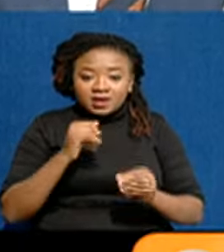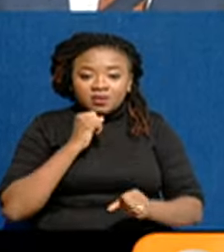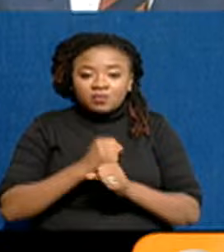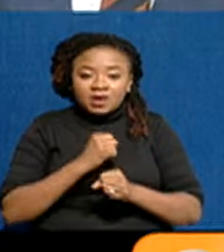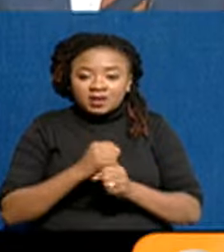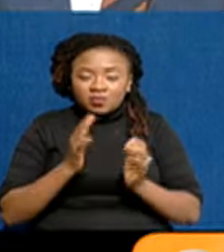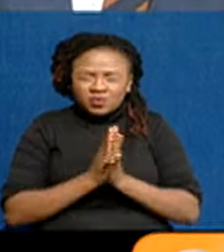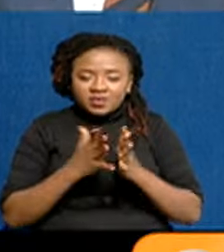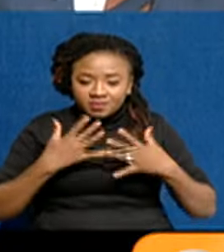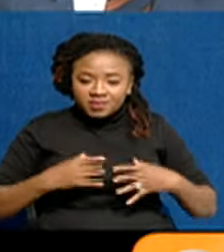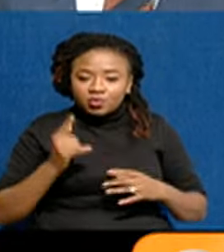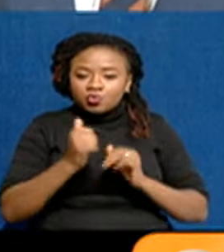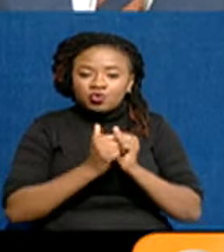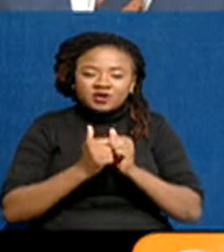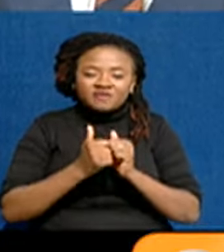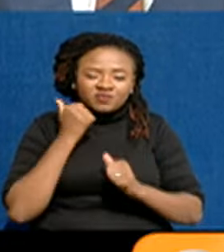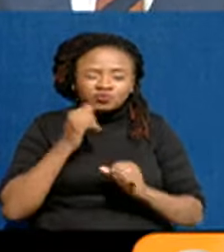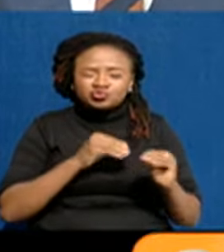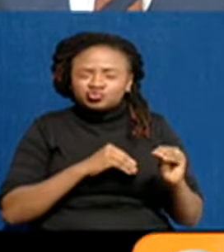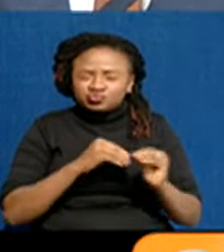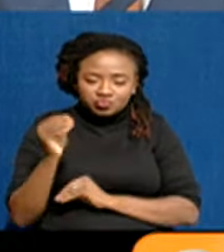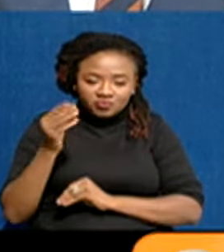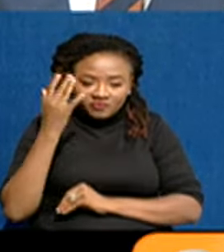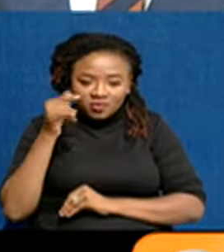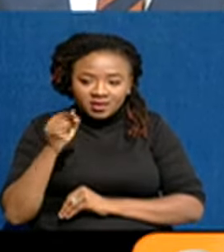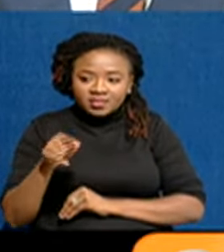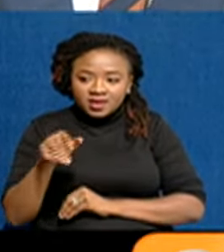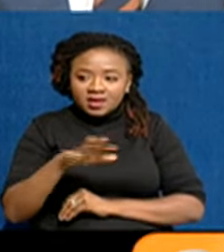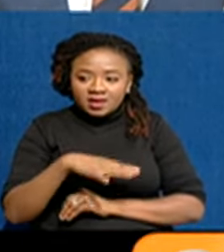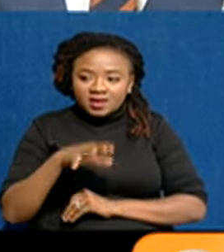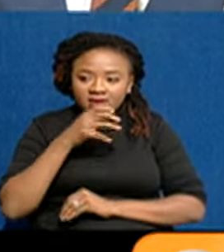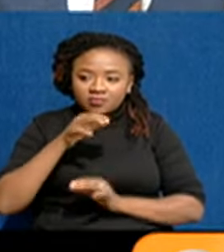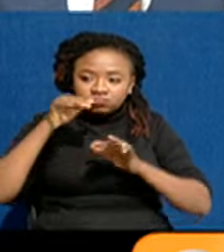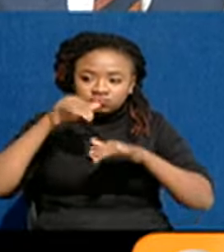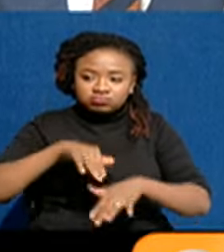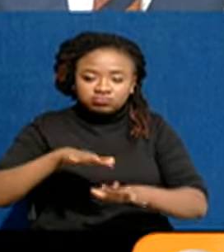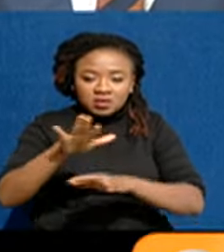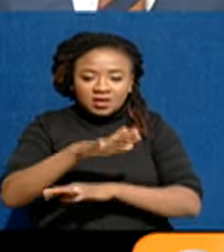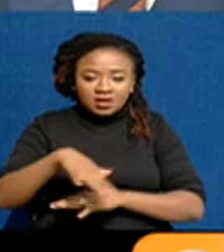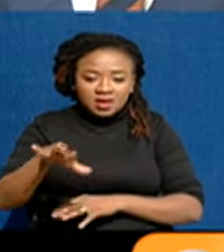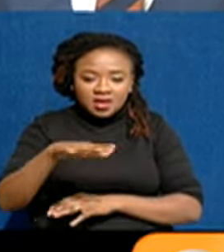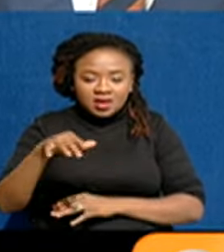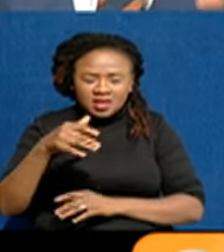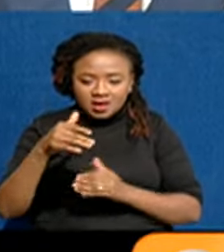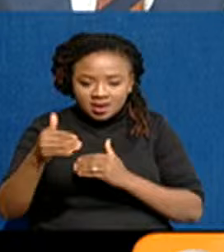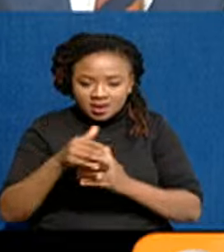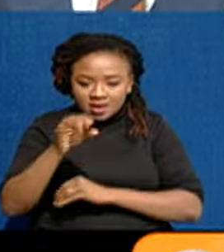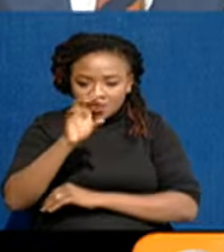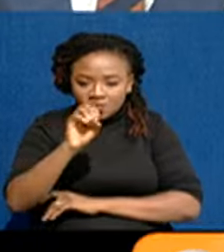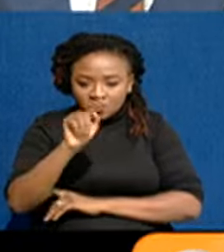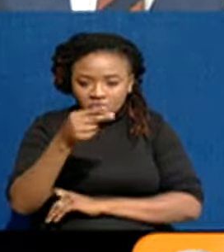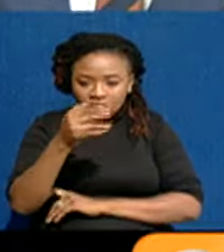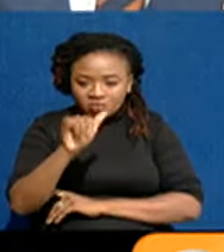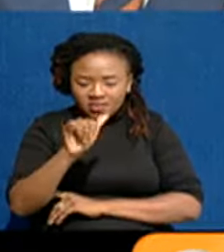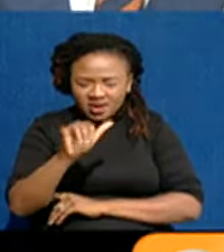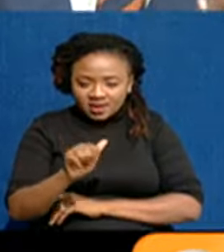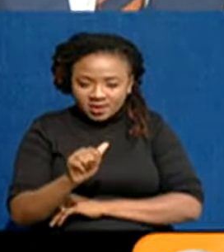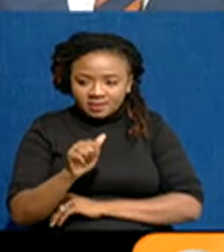from a place that is at risk of flooding. Where is that? It's somewhere around there, and they're trying to work around